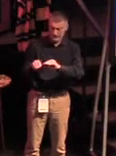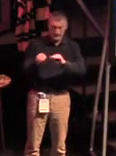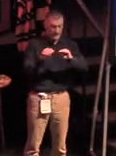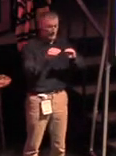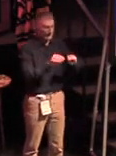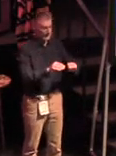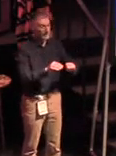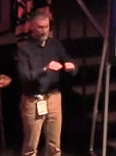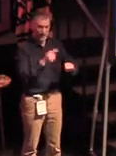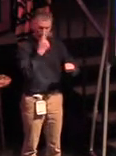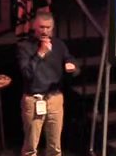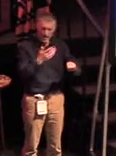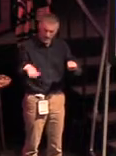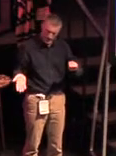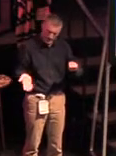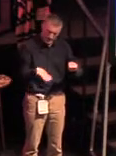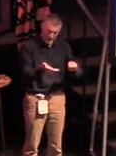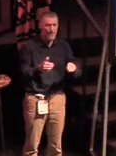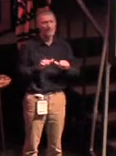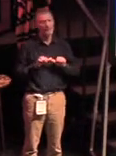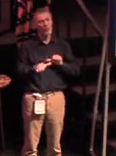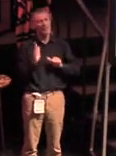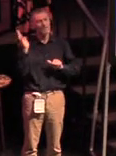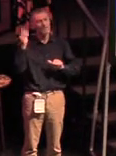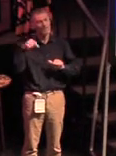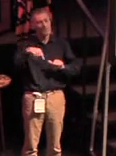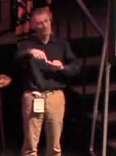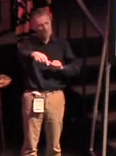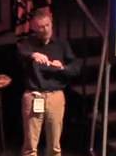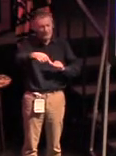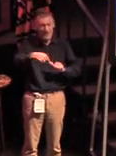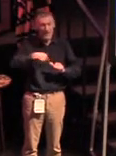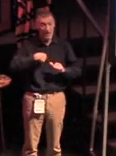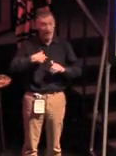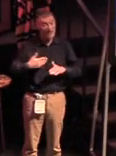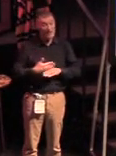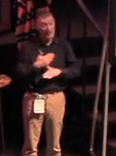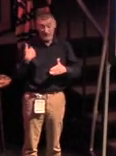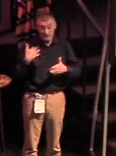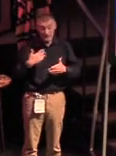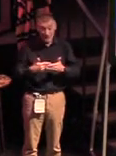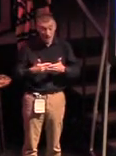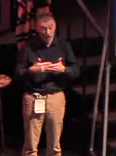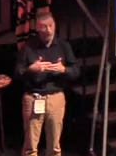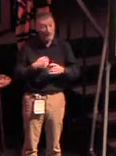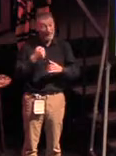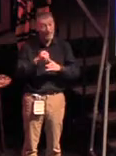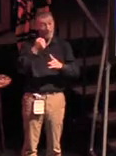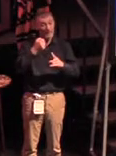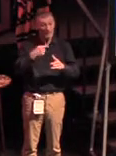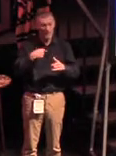the belief that the impact I've been able to make over my career, the qualities that make me a strong